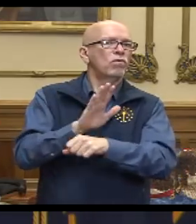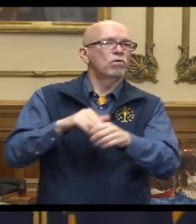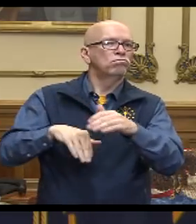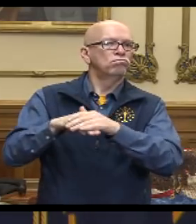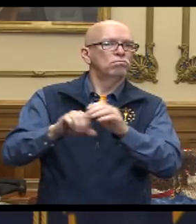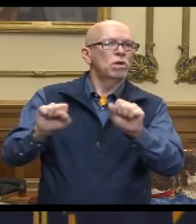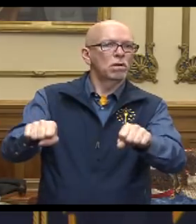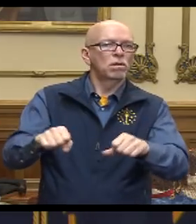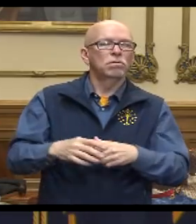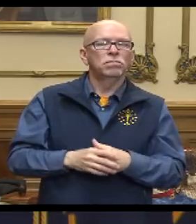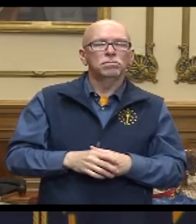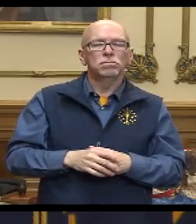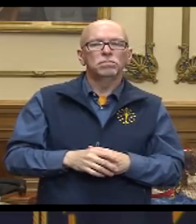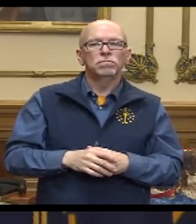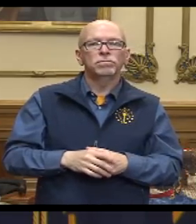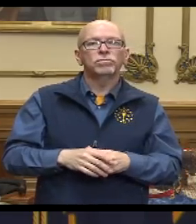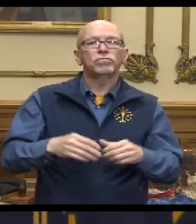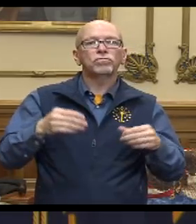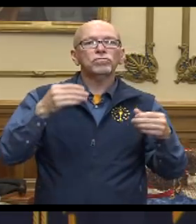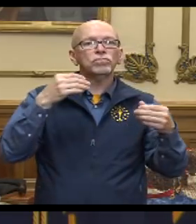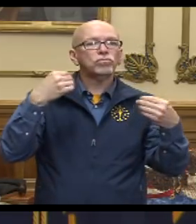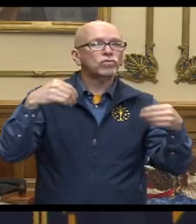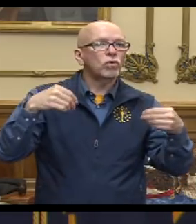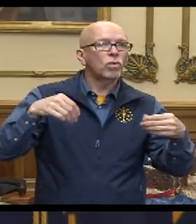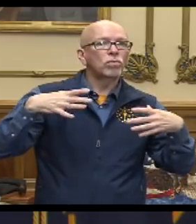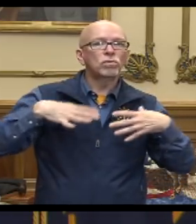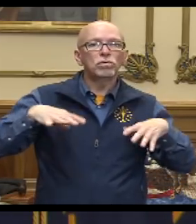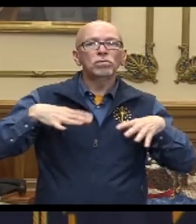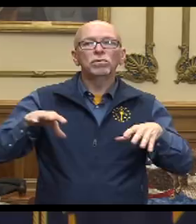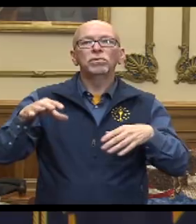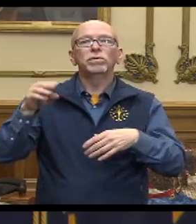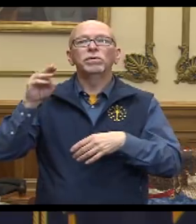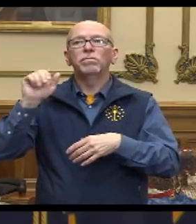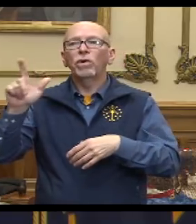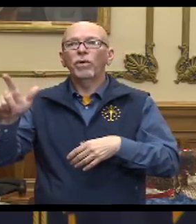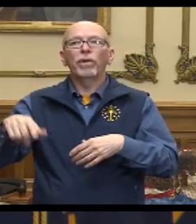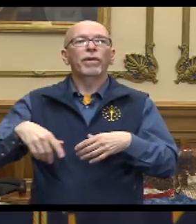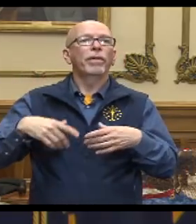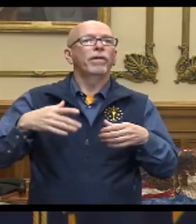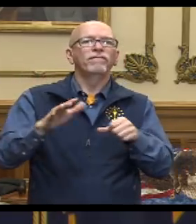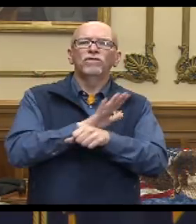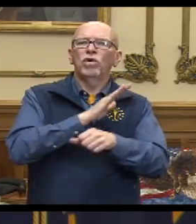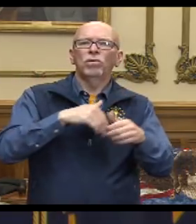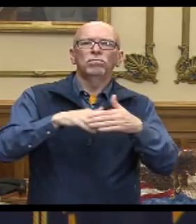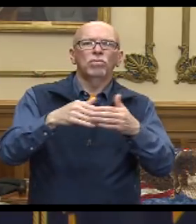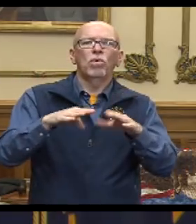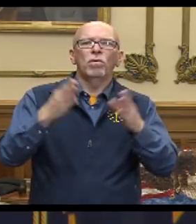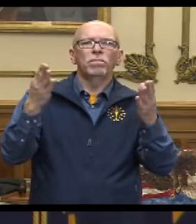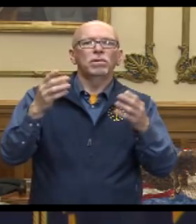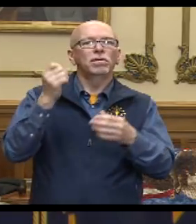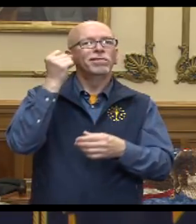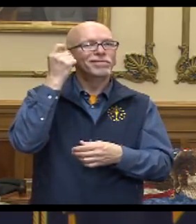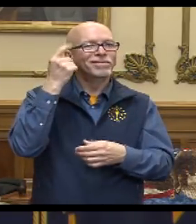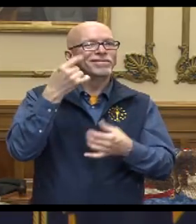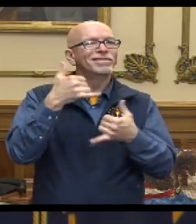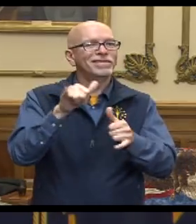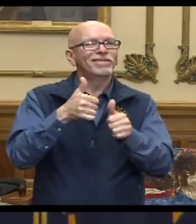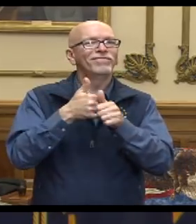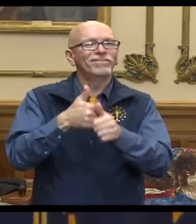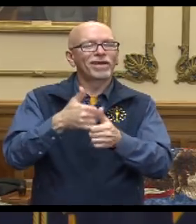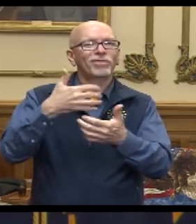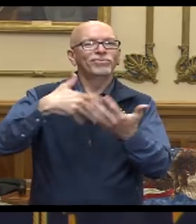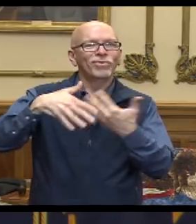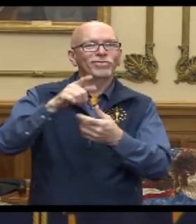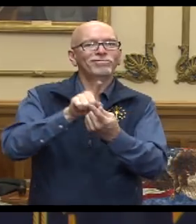capacity. Retail stores, malls open at full capacity with social distancing guidelines